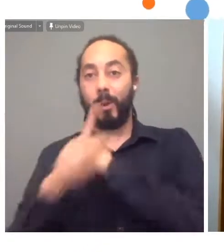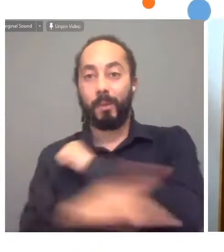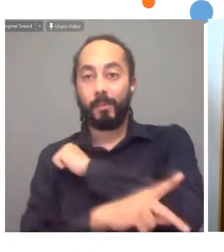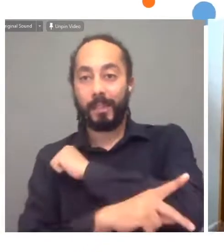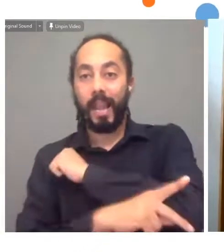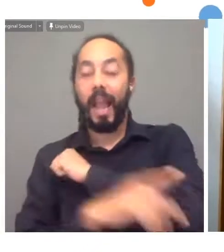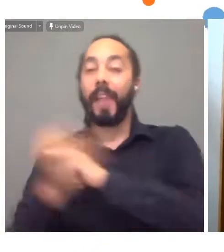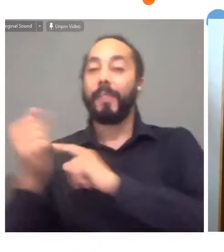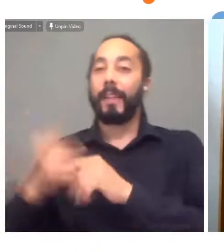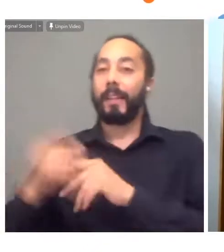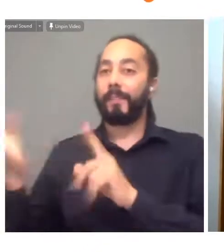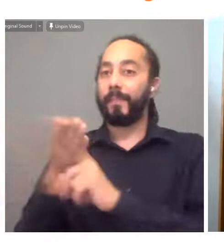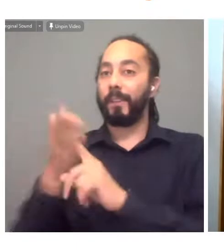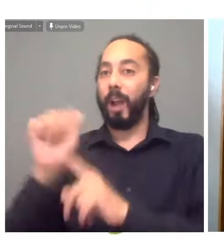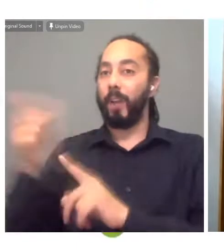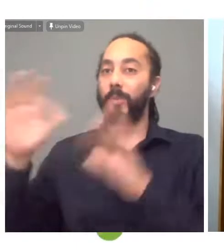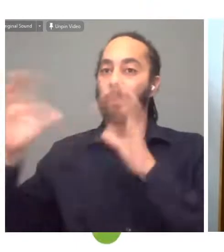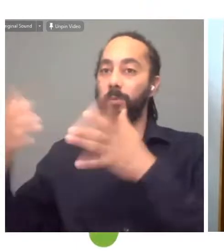on.